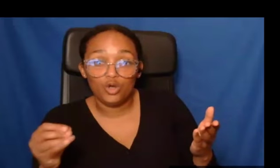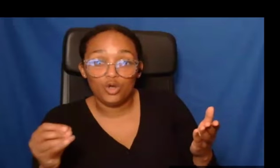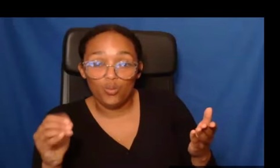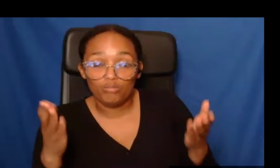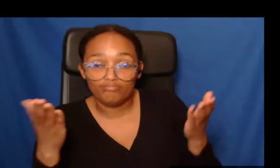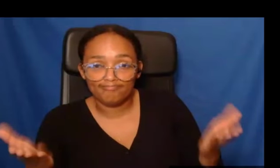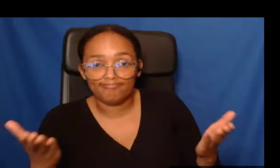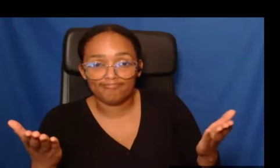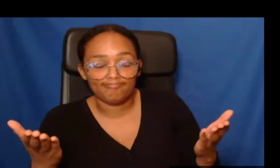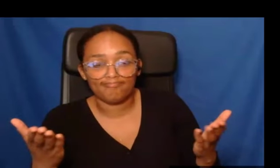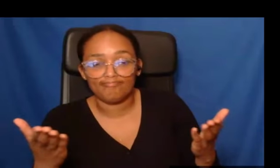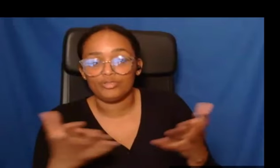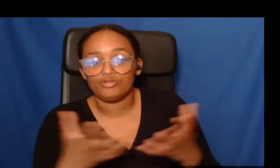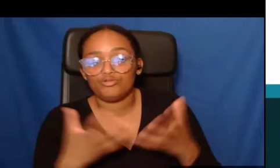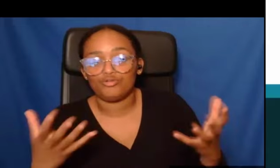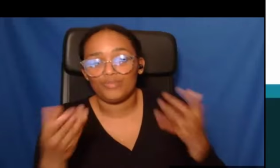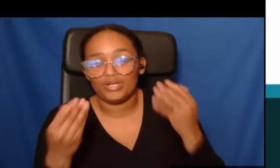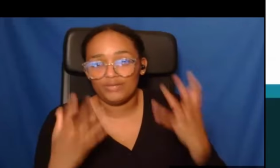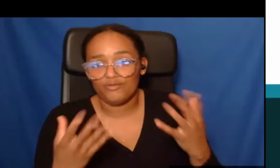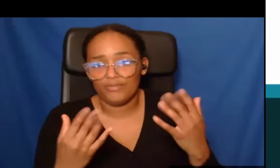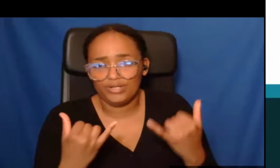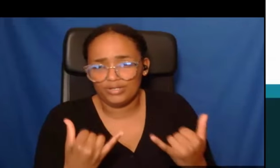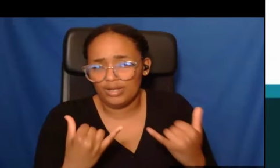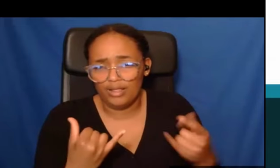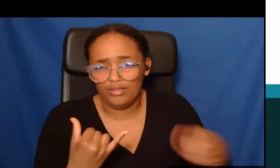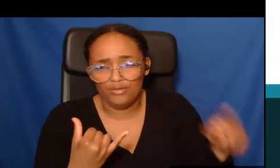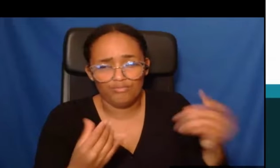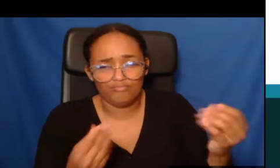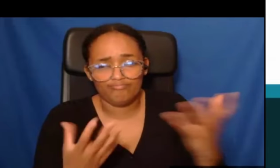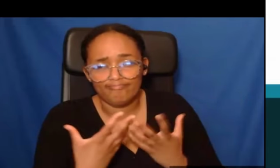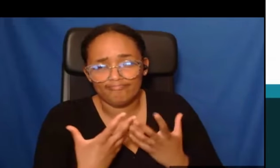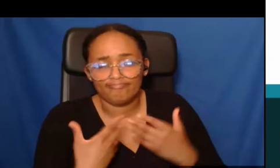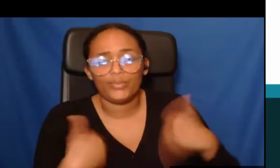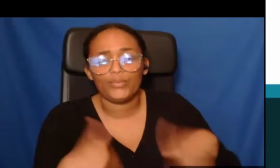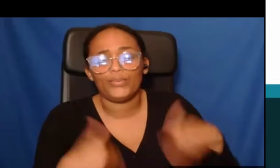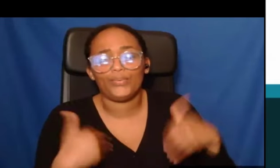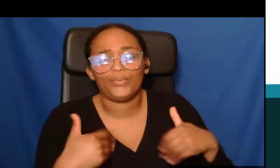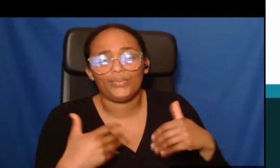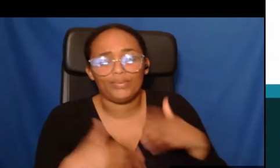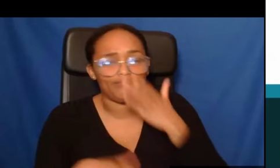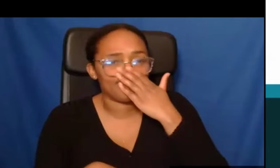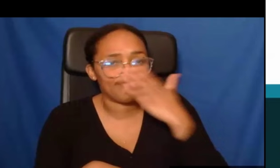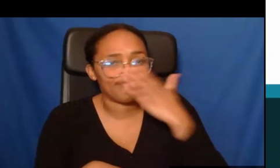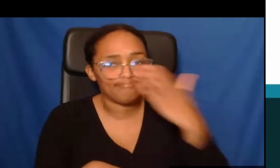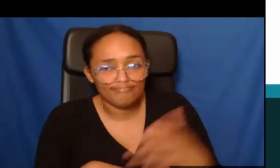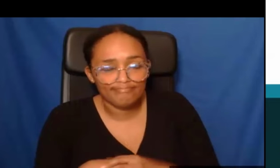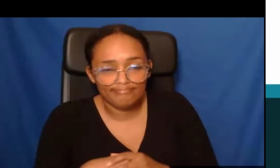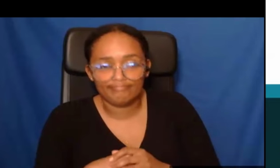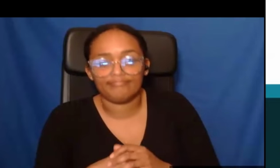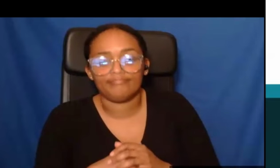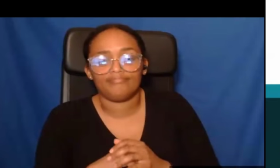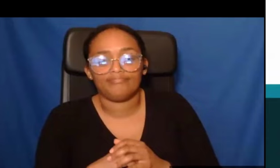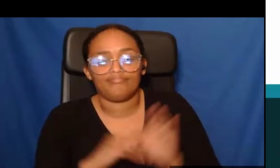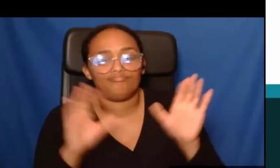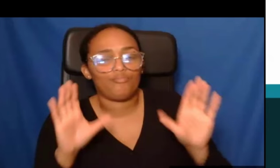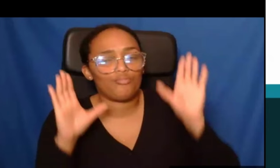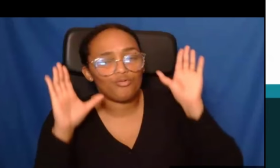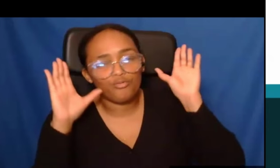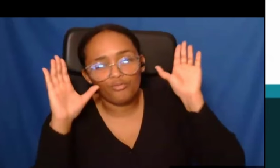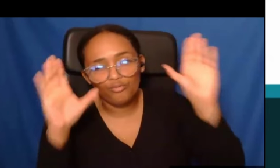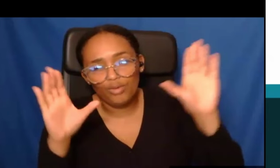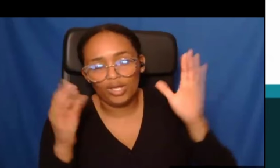have provided us today. It's been a lot, but it was great information. I